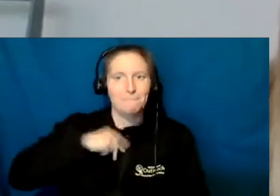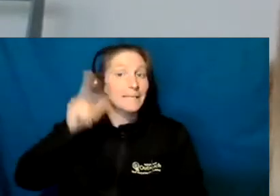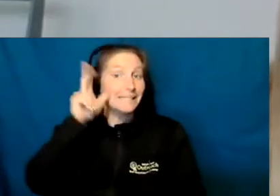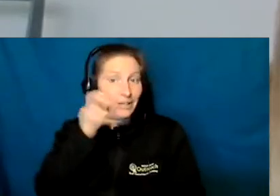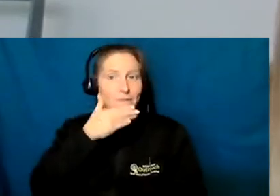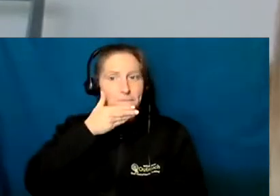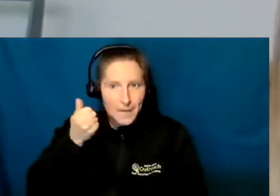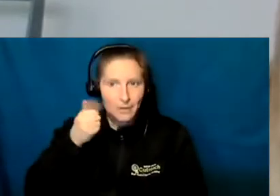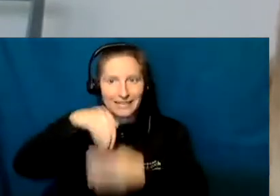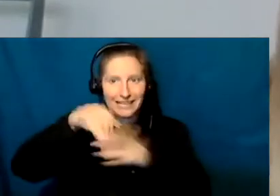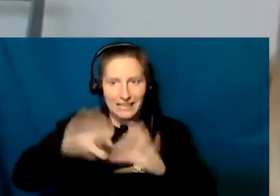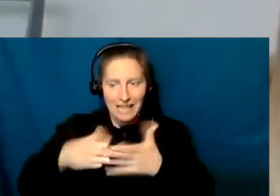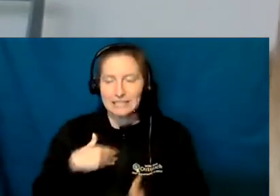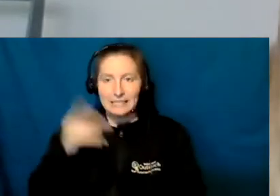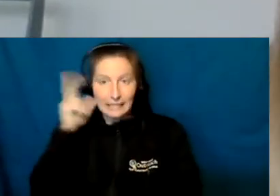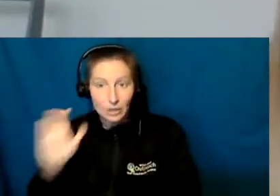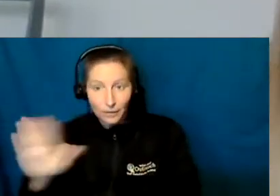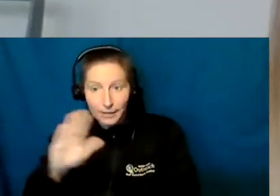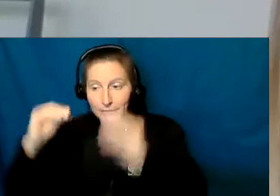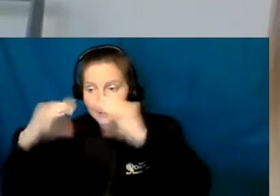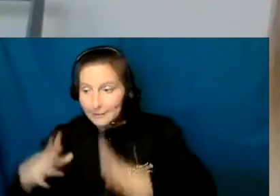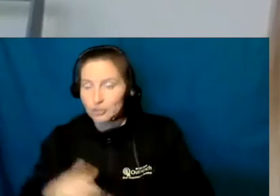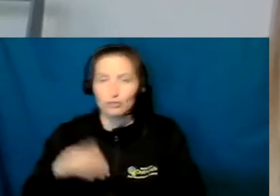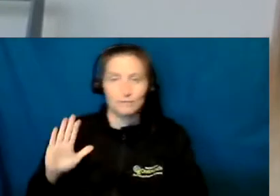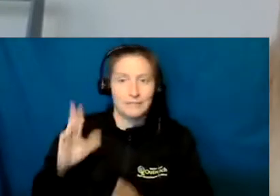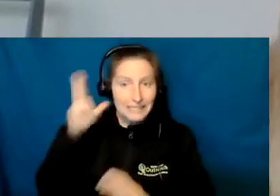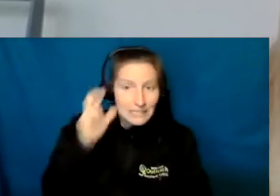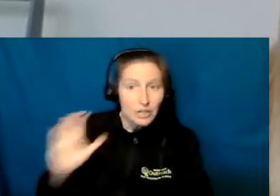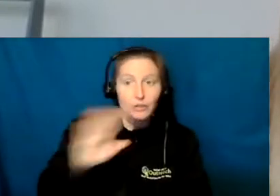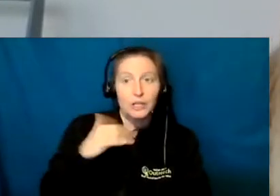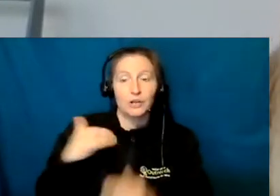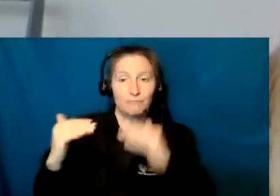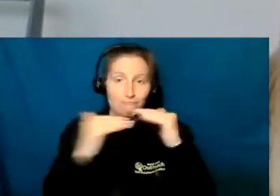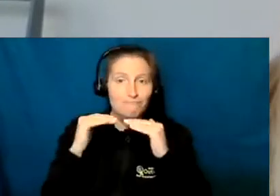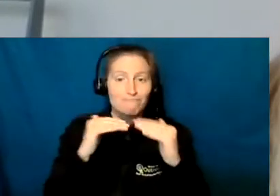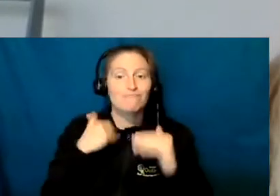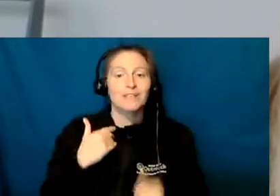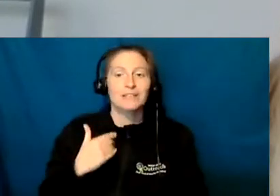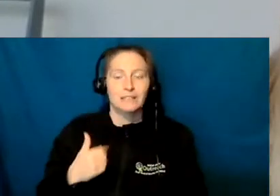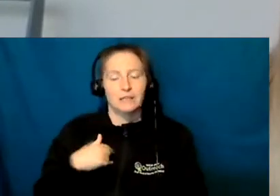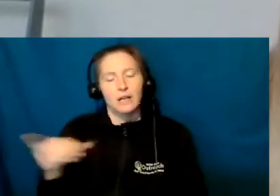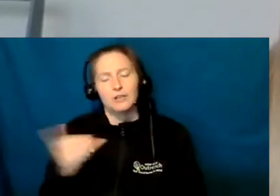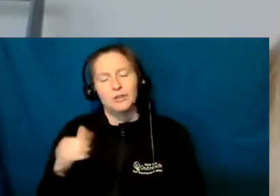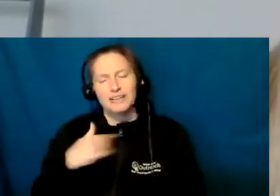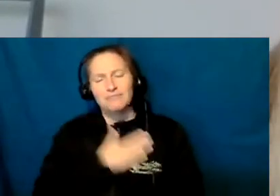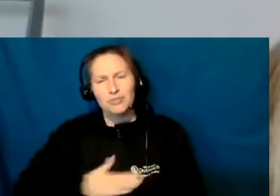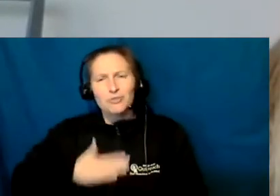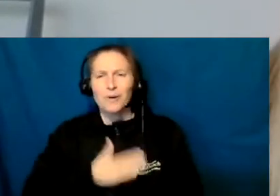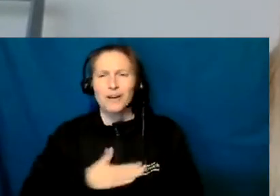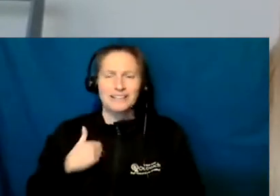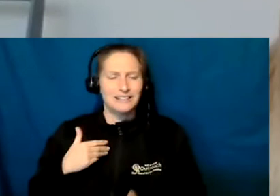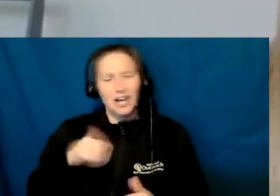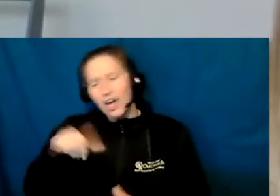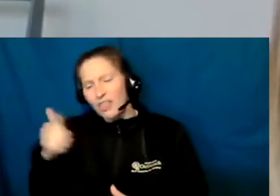their classroom and hear their teacher and their peers. And I also really like working with other staff members. You get a lot of opportunities